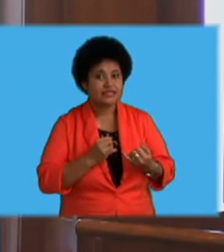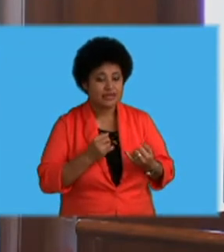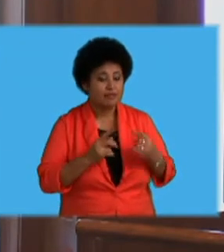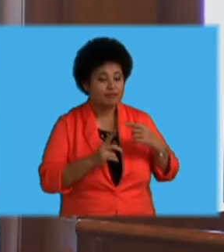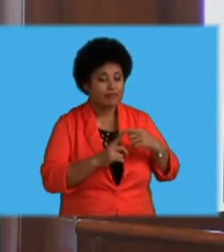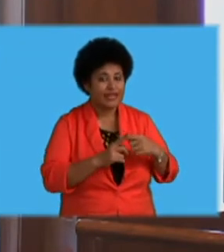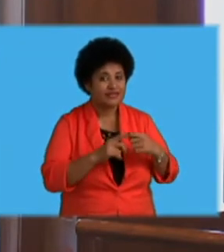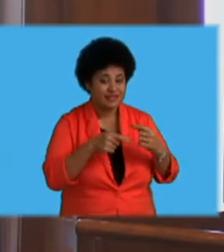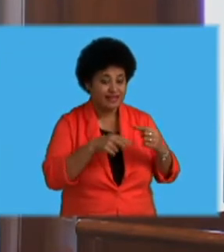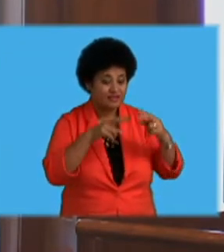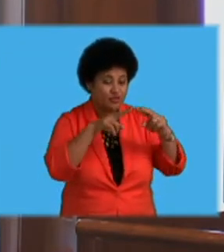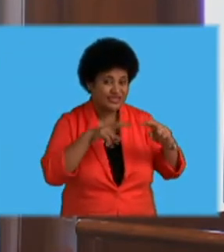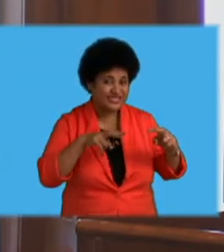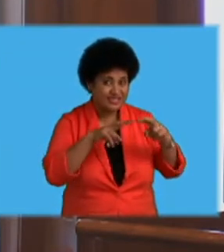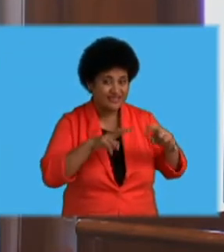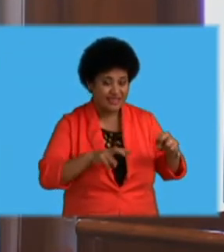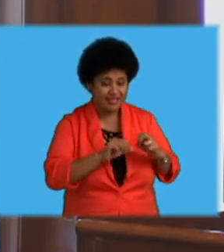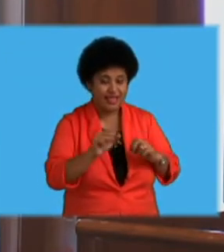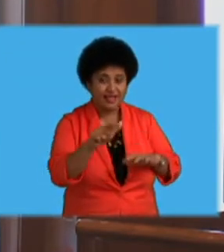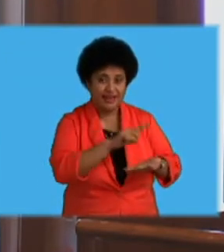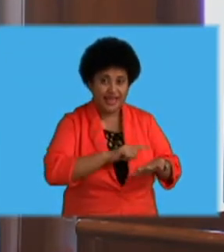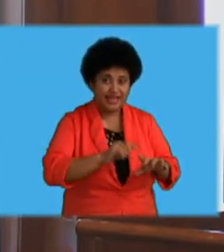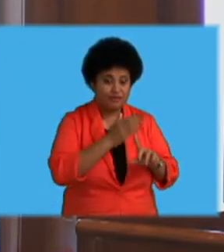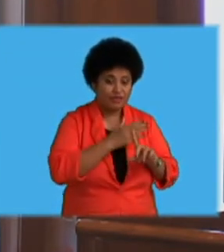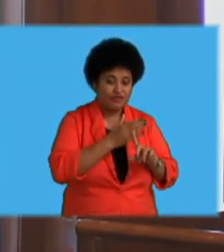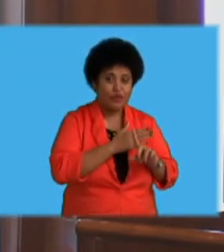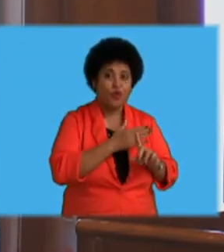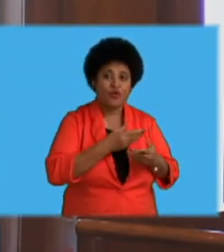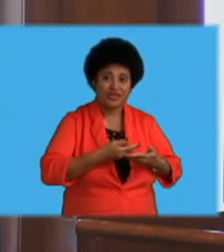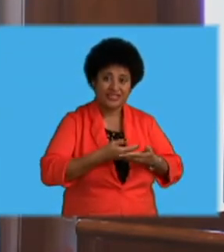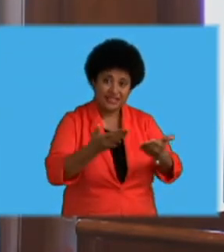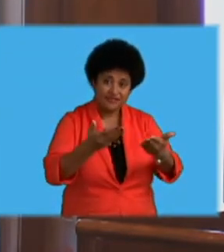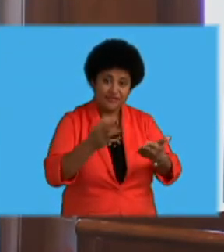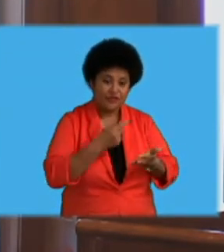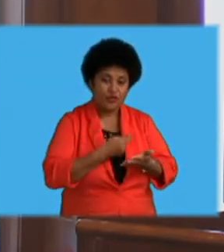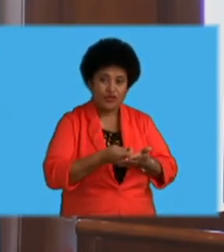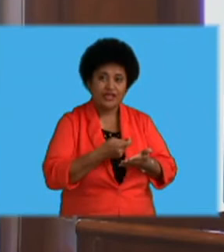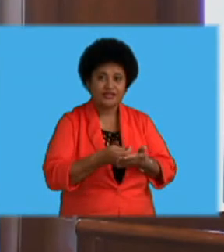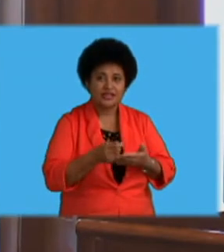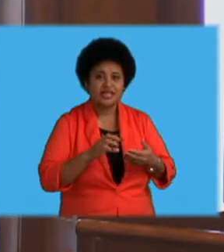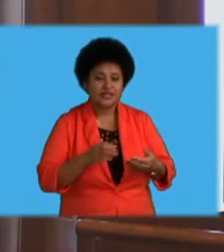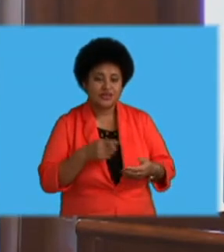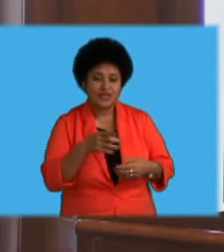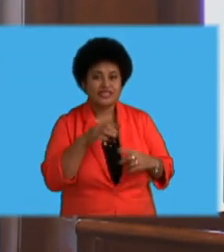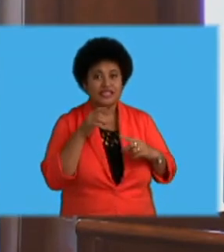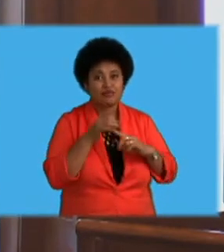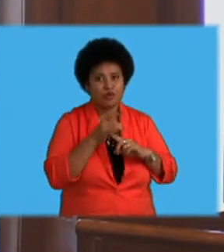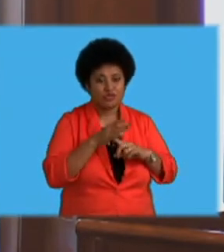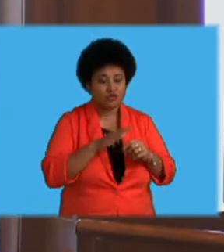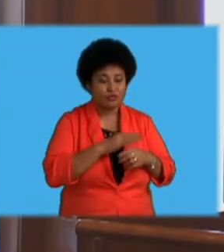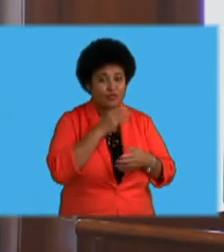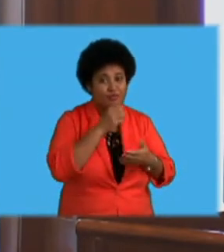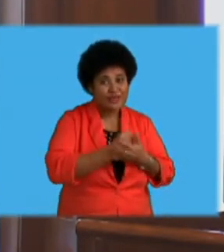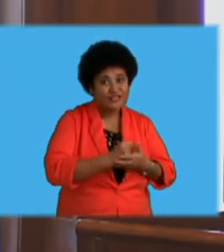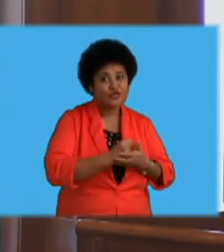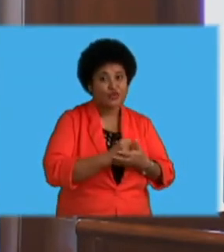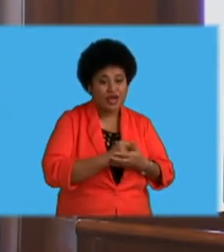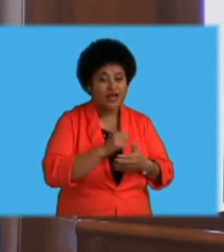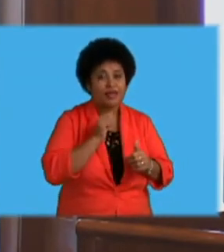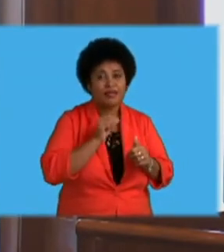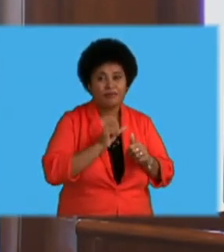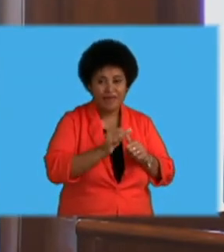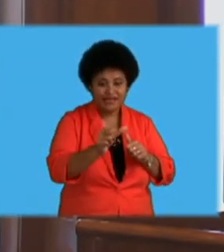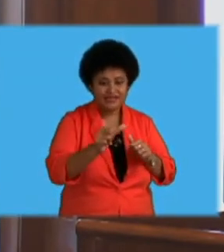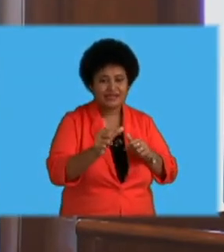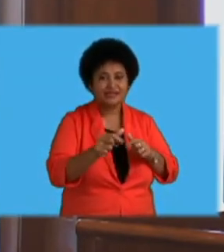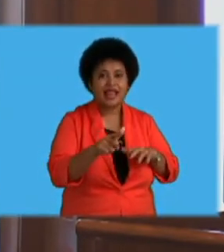the survey of their land prior to leasing is one of the benefits, and an unprecedented opportunity for the landowners to ensure best land management